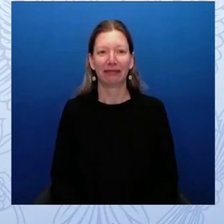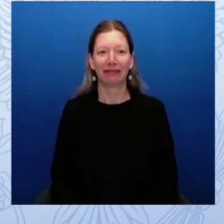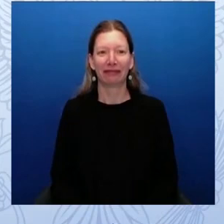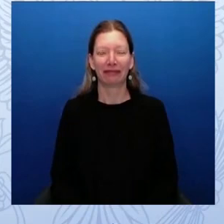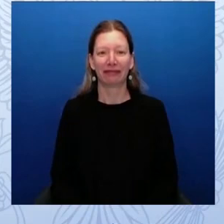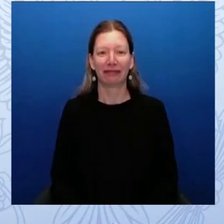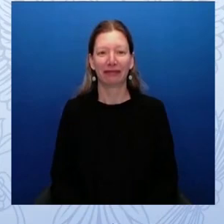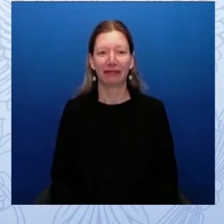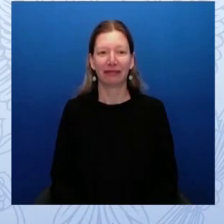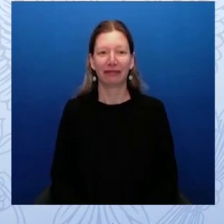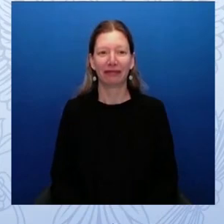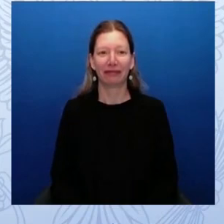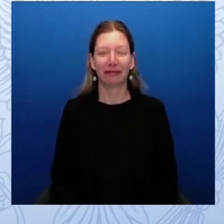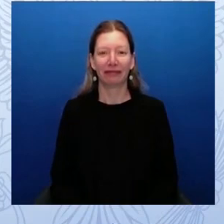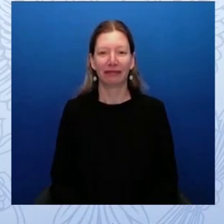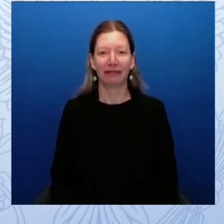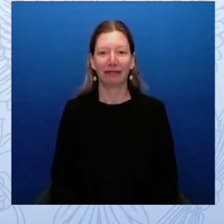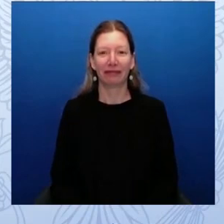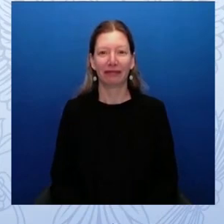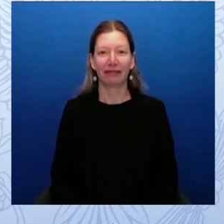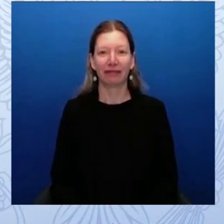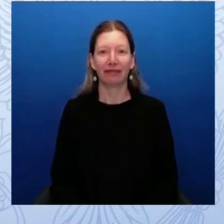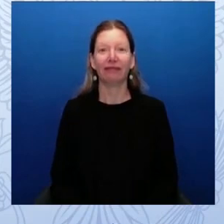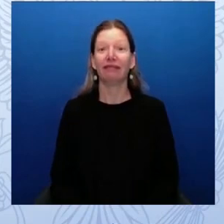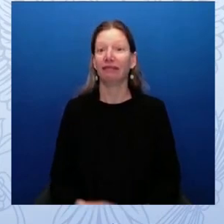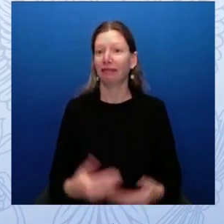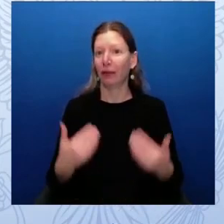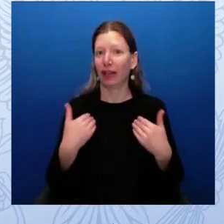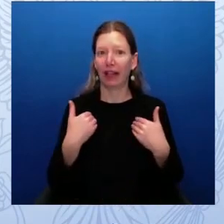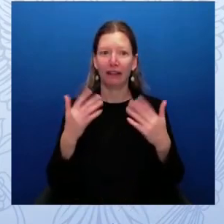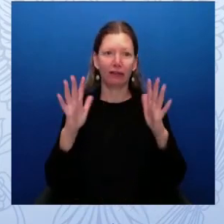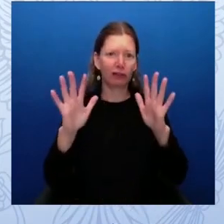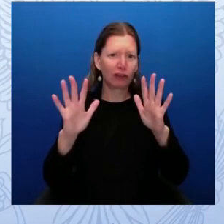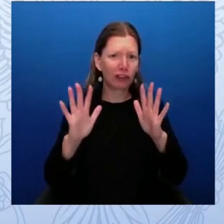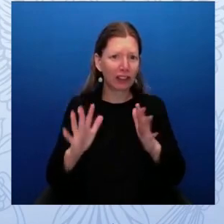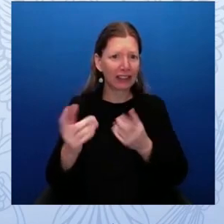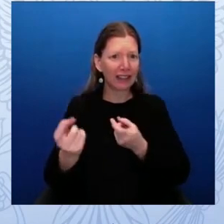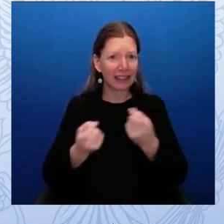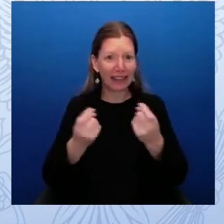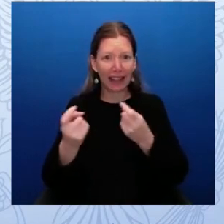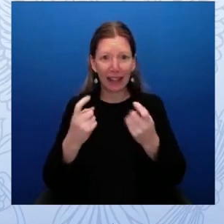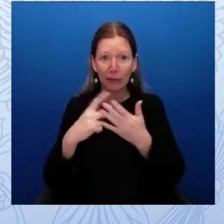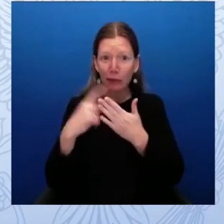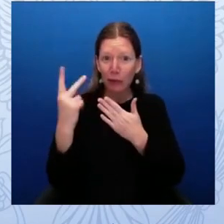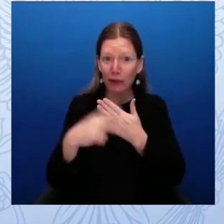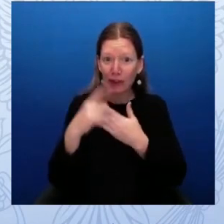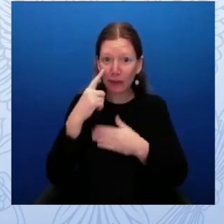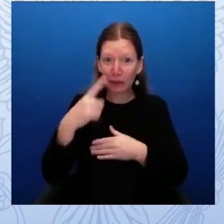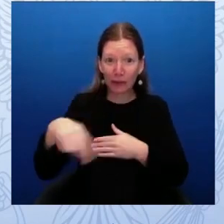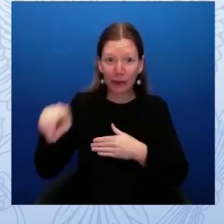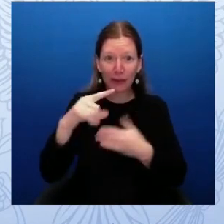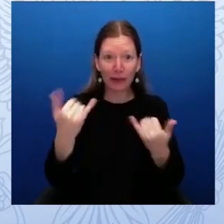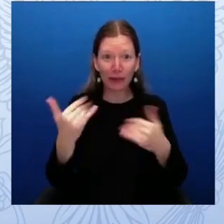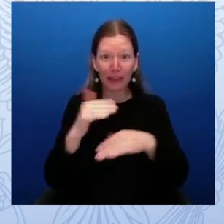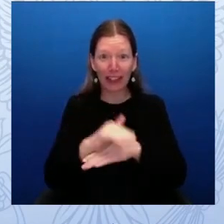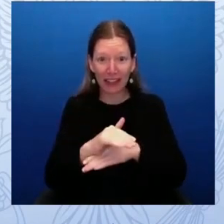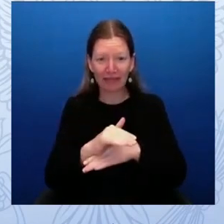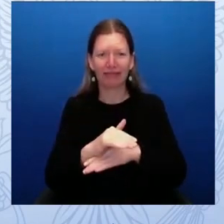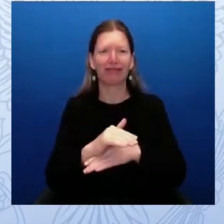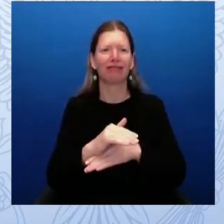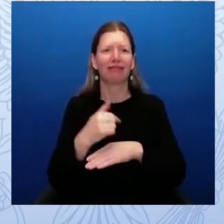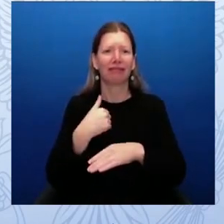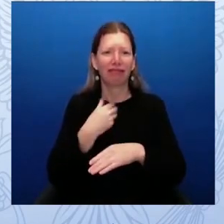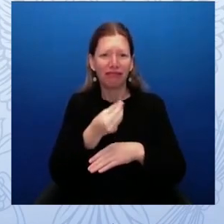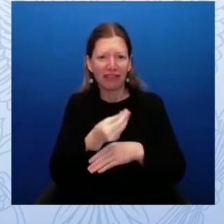Nice. Well, we have a lot of great skating for you tonight. Some great acts, and some